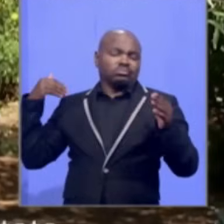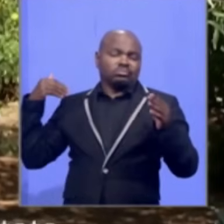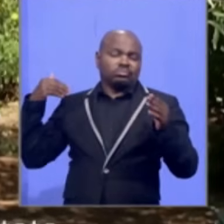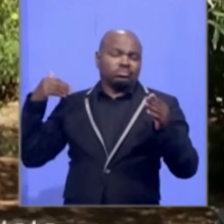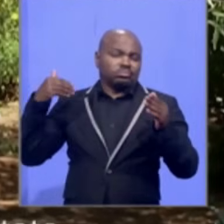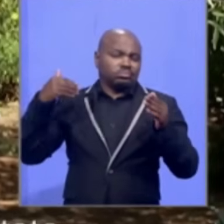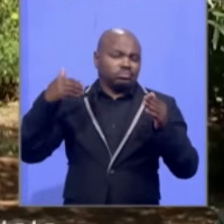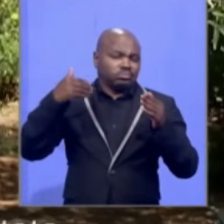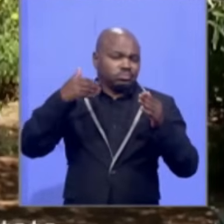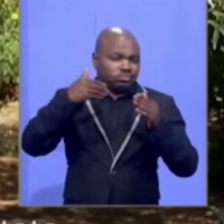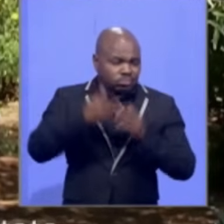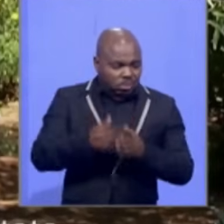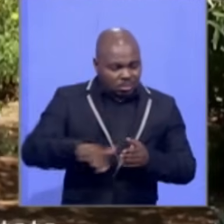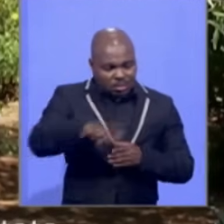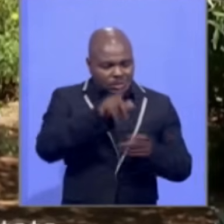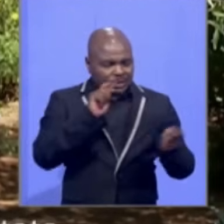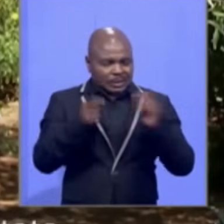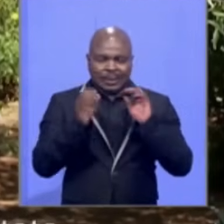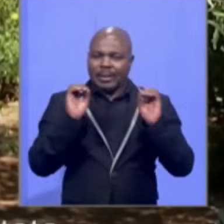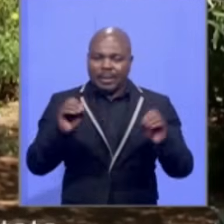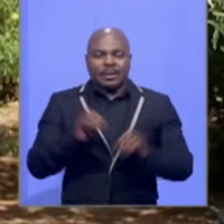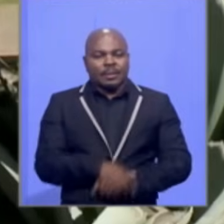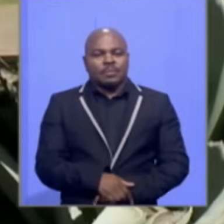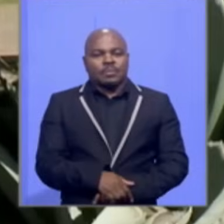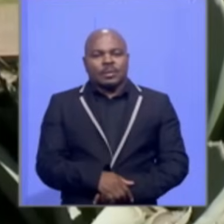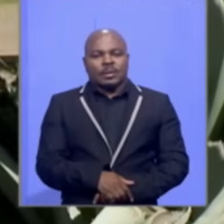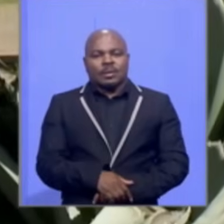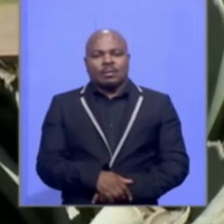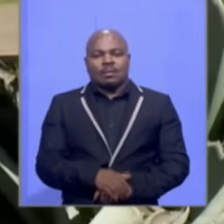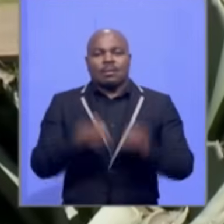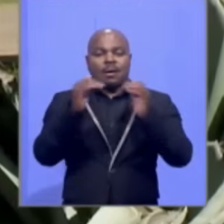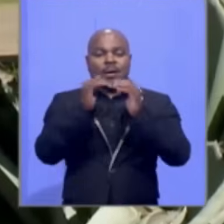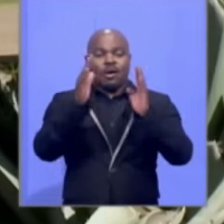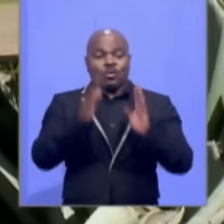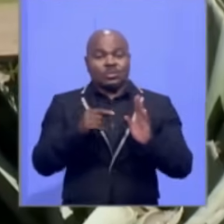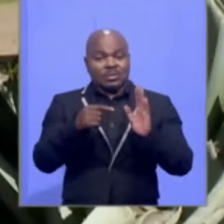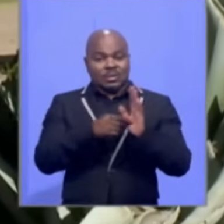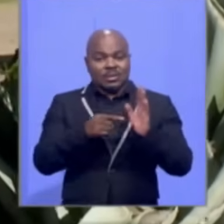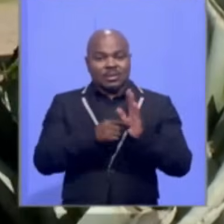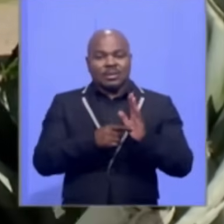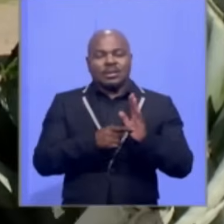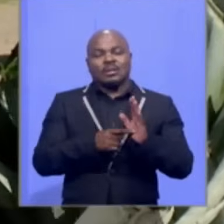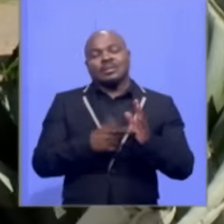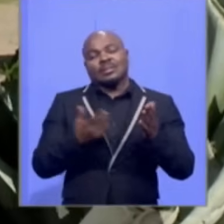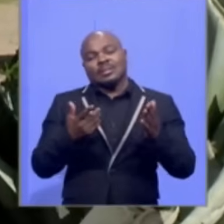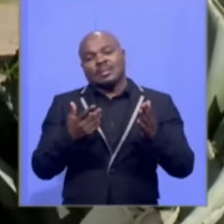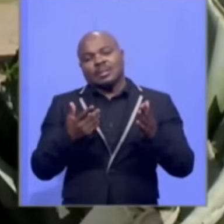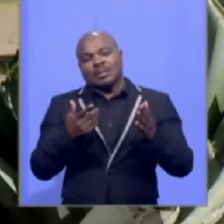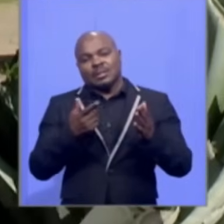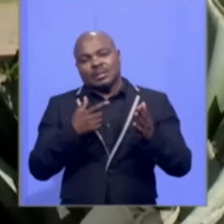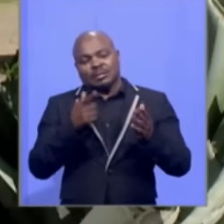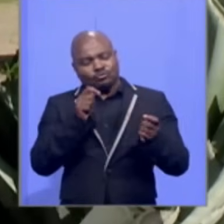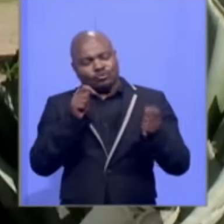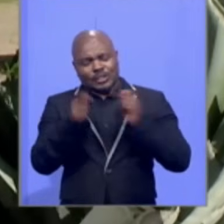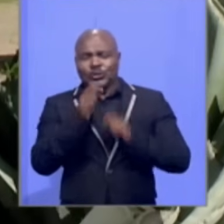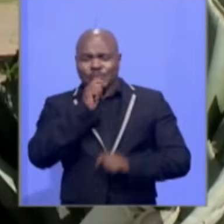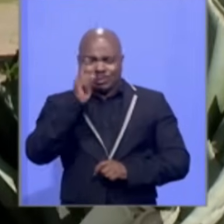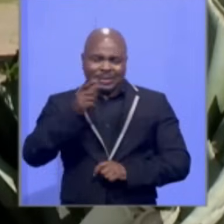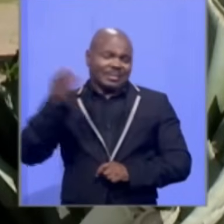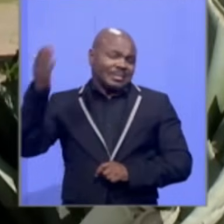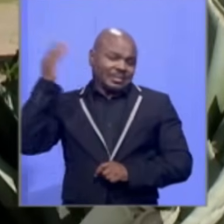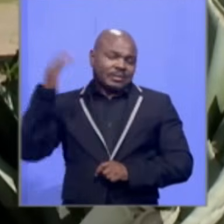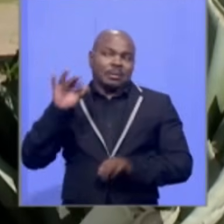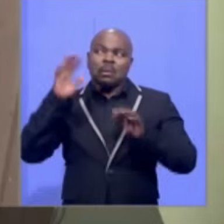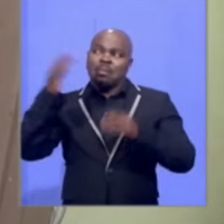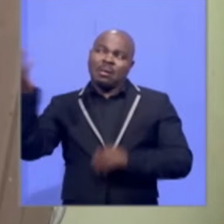ha o diphethoho tseo a ileng a di bona. Ntlo ena no tshwantse be tshintshile kae ha so ka tshintshile. Wa fihla